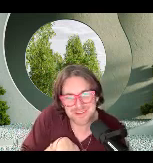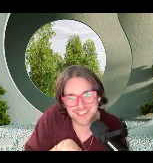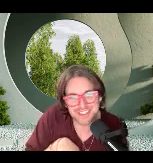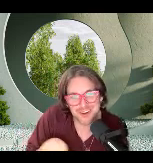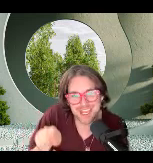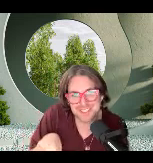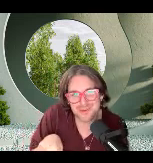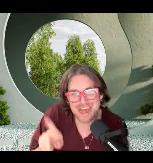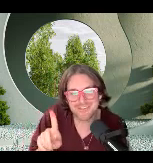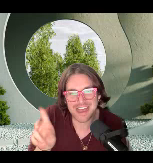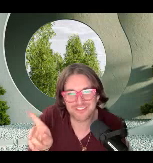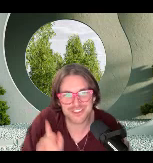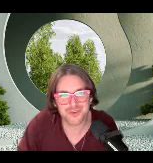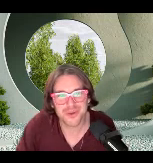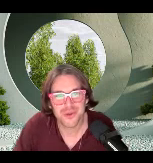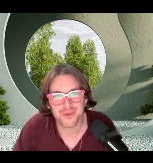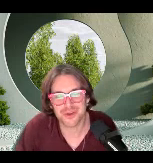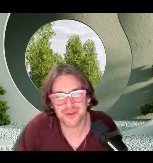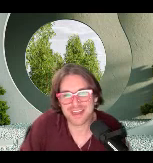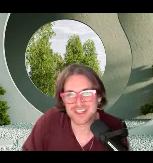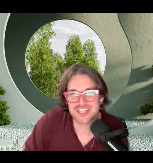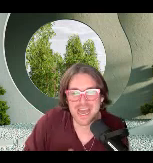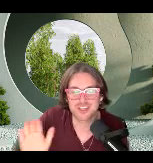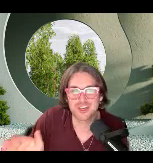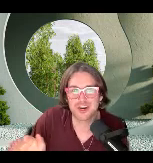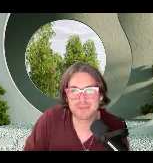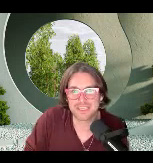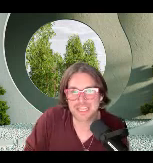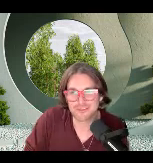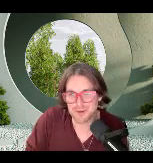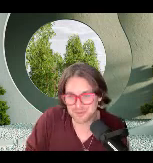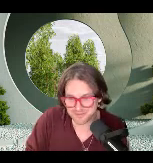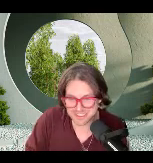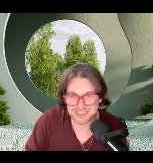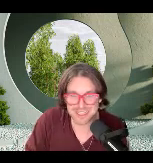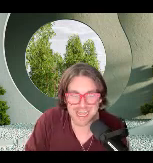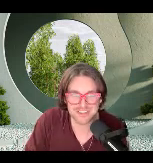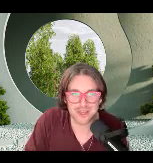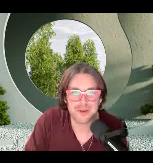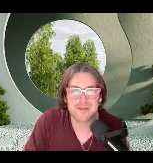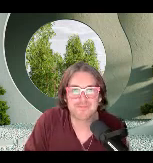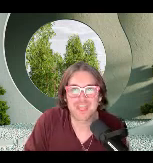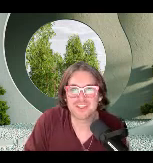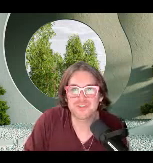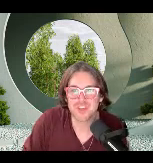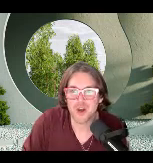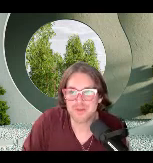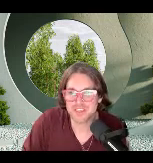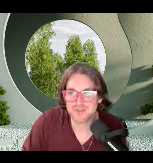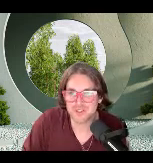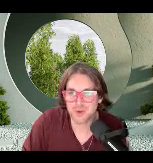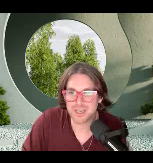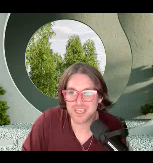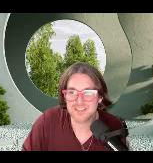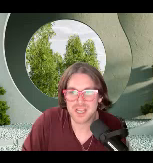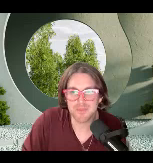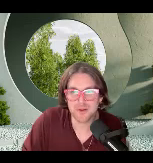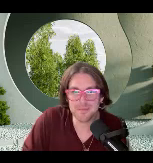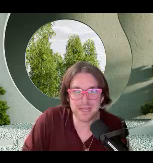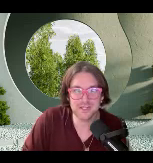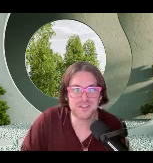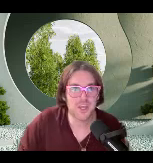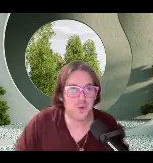t.ly/_, capital V, lowercase y, 52. We'll throw that in the chat. It should already be in there from our previous slide. So thank you so much for